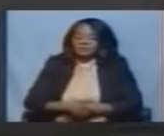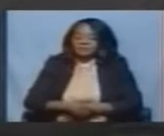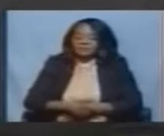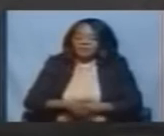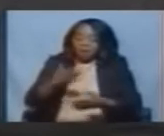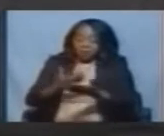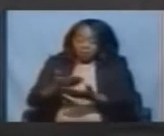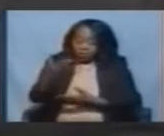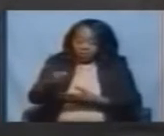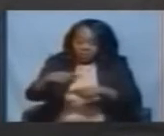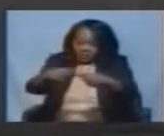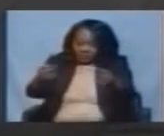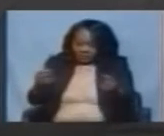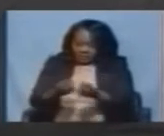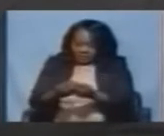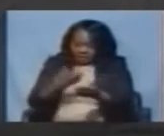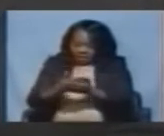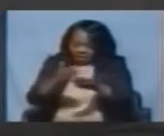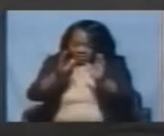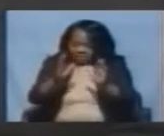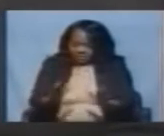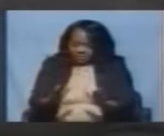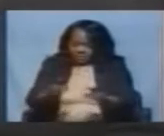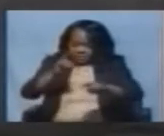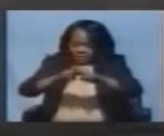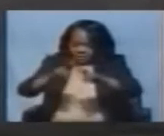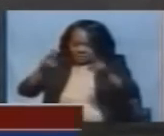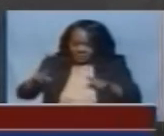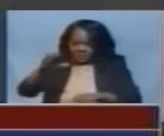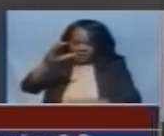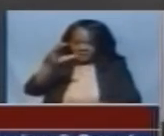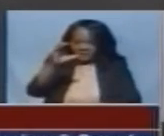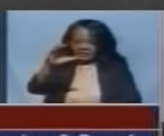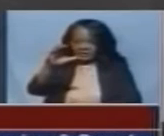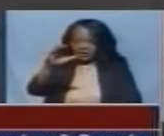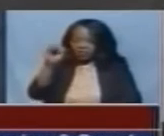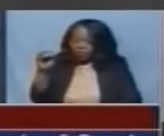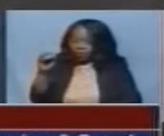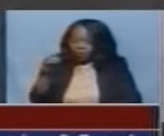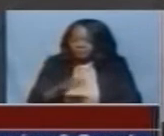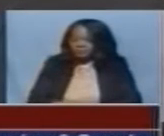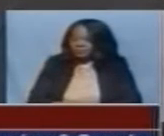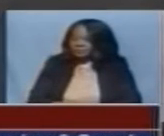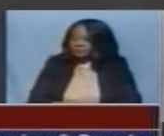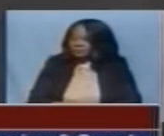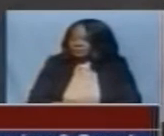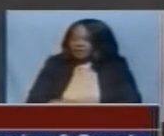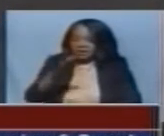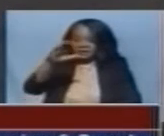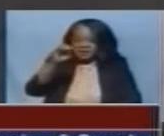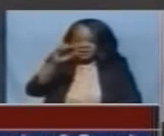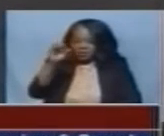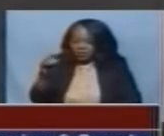committee, you know, a buyer is a secretary. The chairman is a CEO or the permanent secretary. You see, he influences